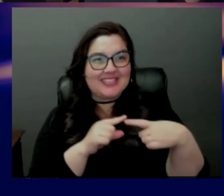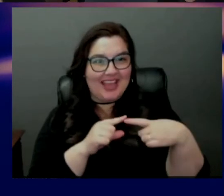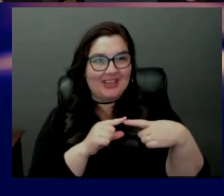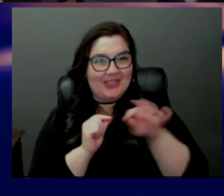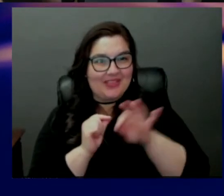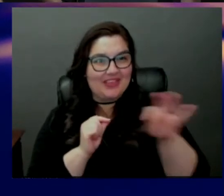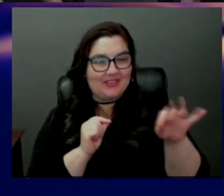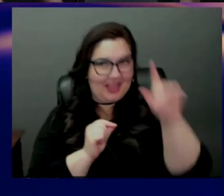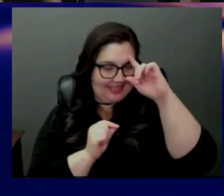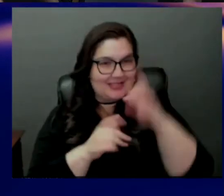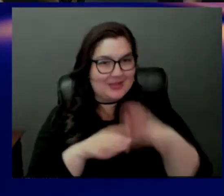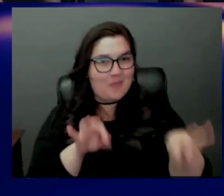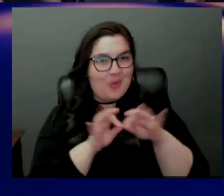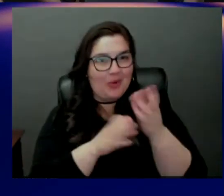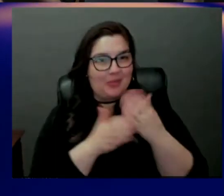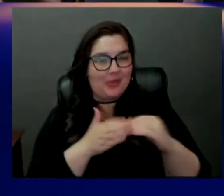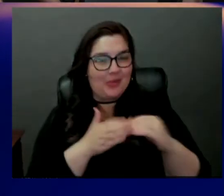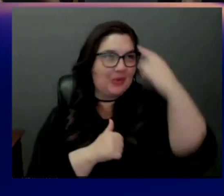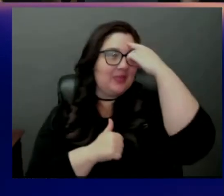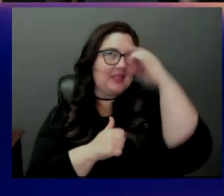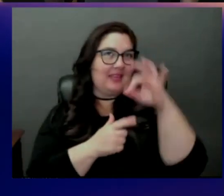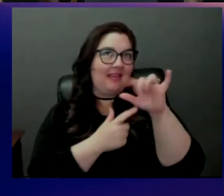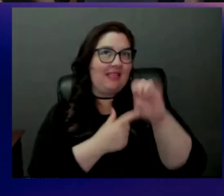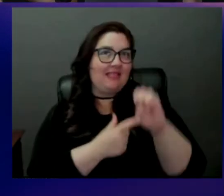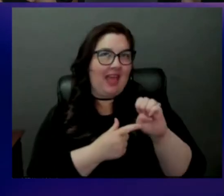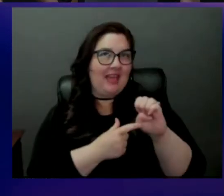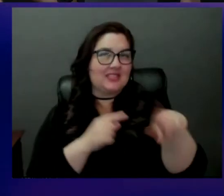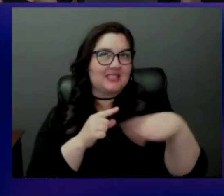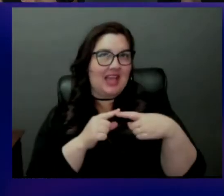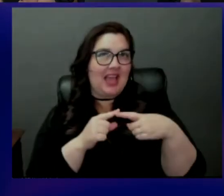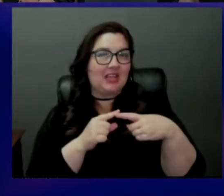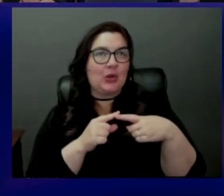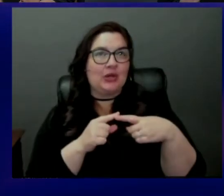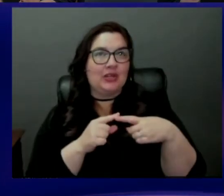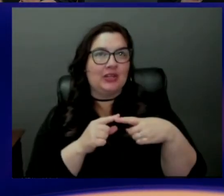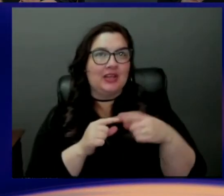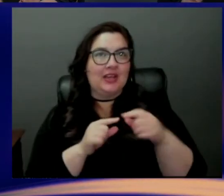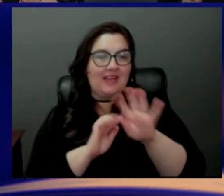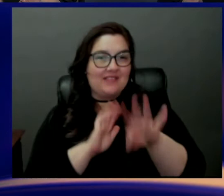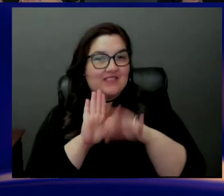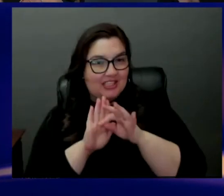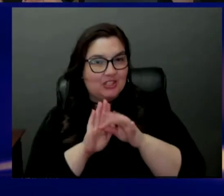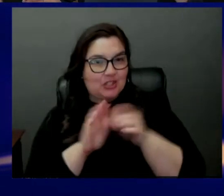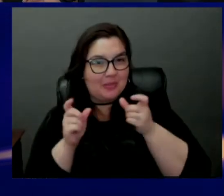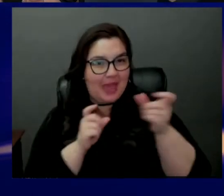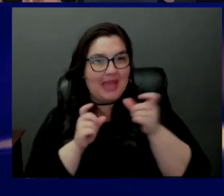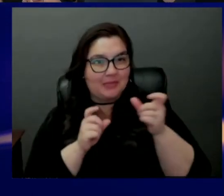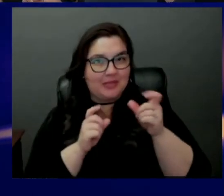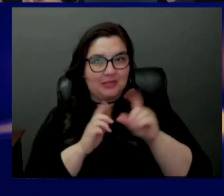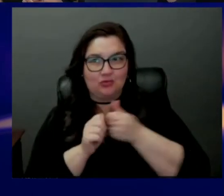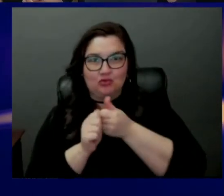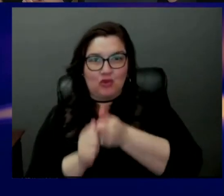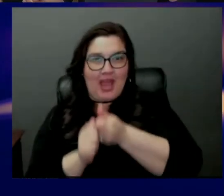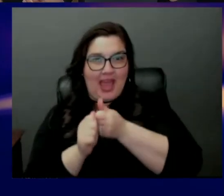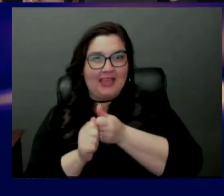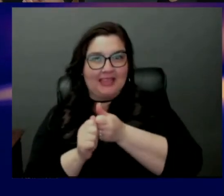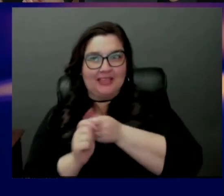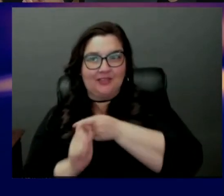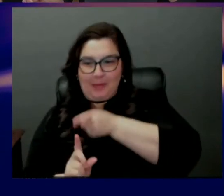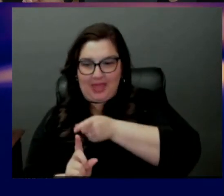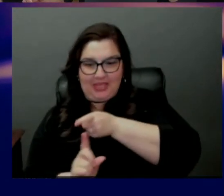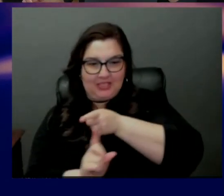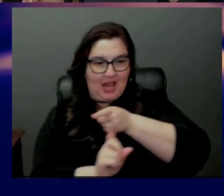When you think about the life cycle of features and feature management, tracking that thing end to end. And one thing that I'm not going to do here, but if